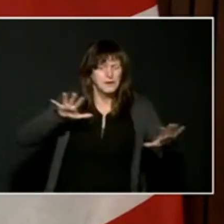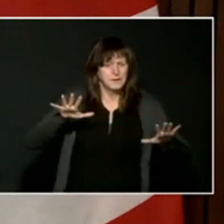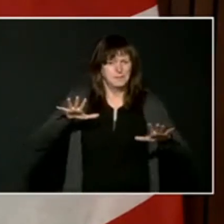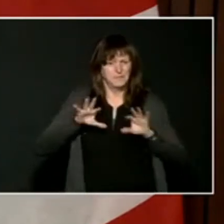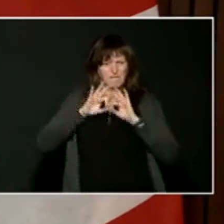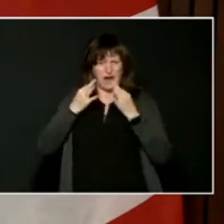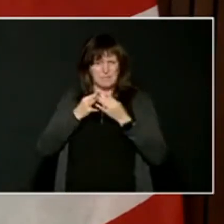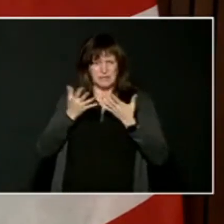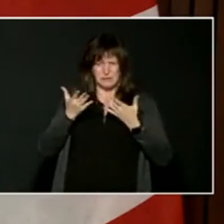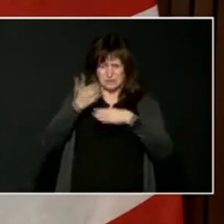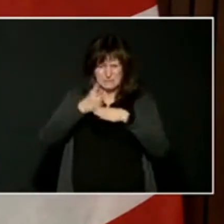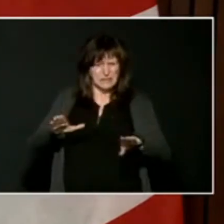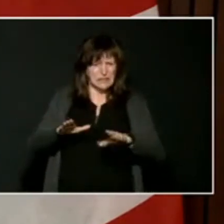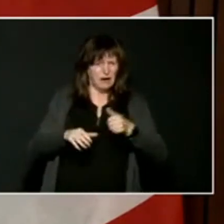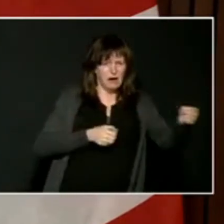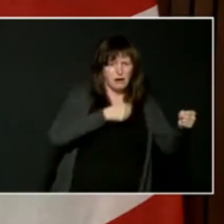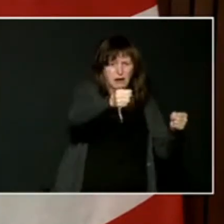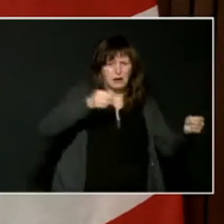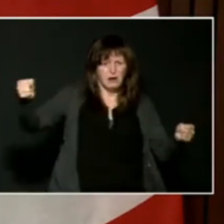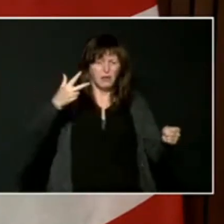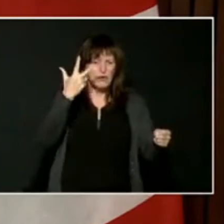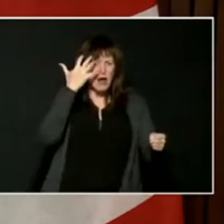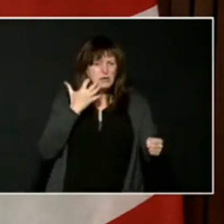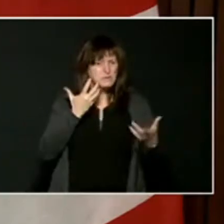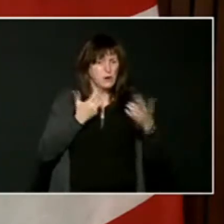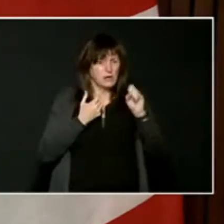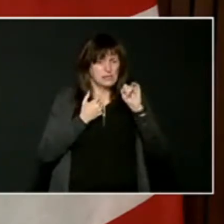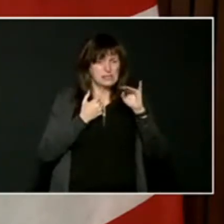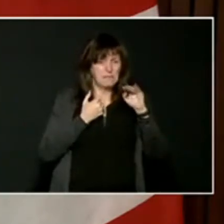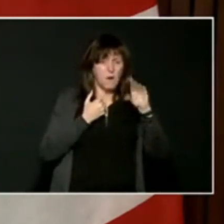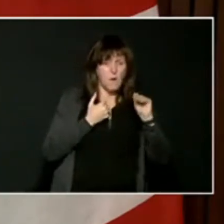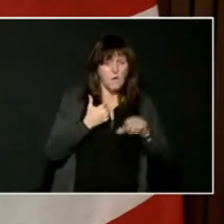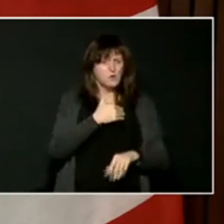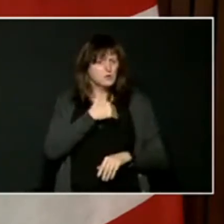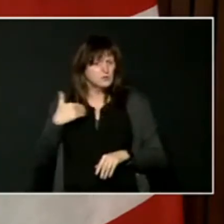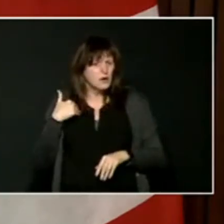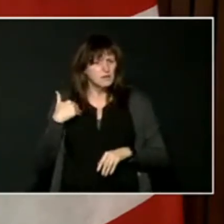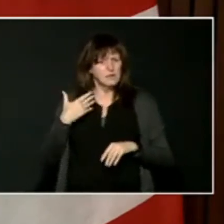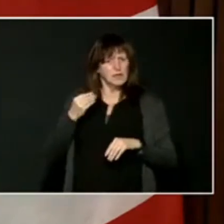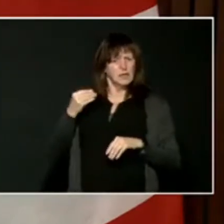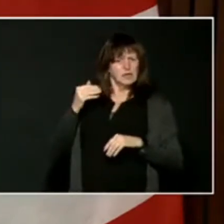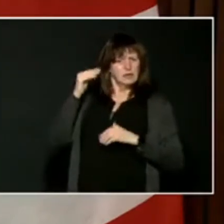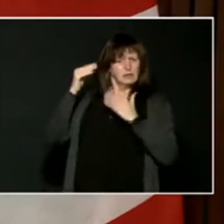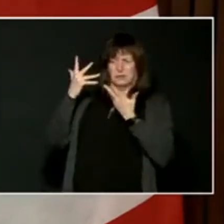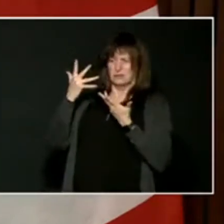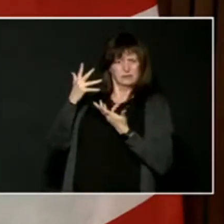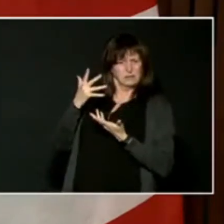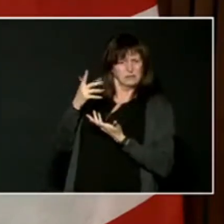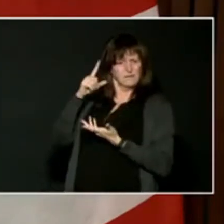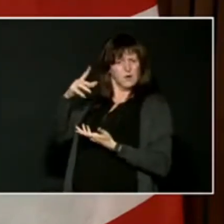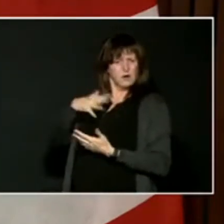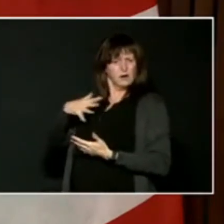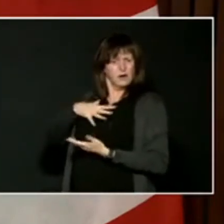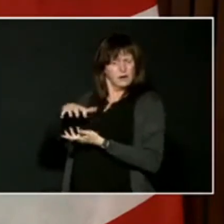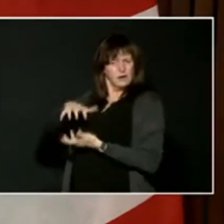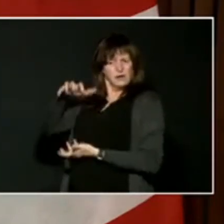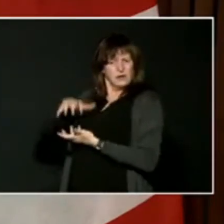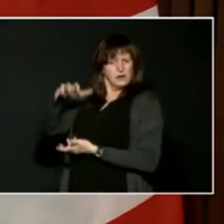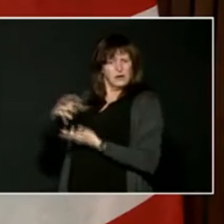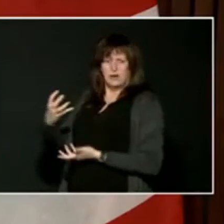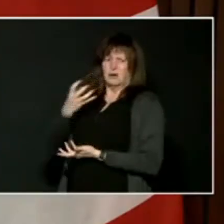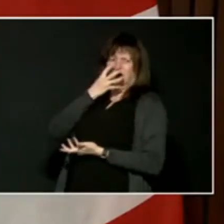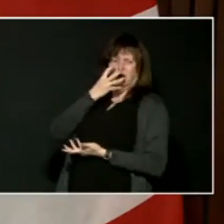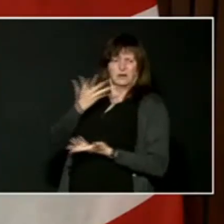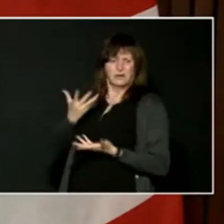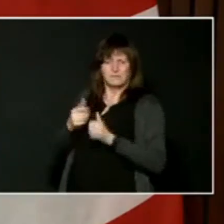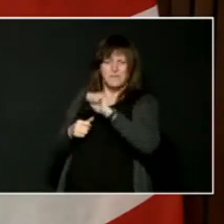one in Simcoe, one in Toronto, and an adult child on a ventilator in a third city. Another family ended up spread